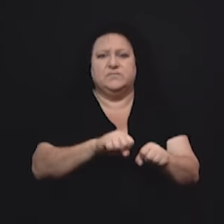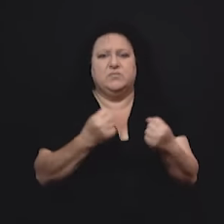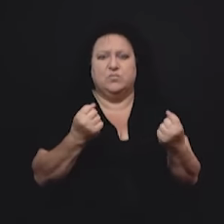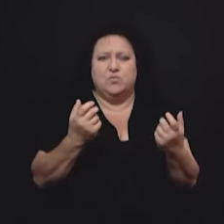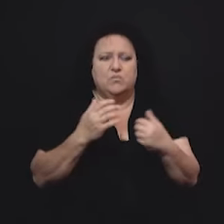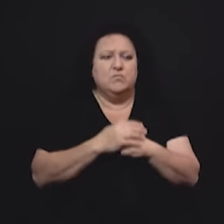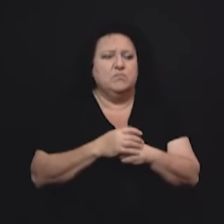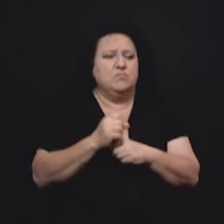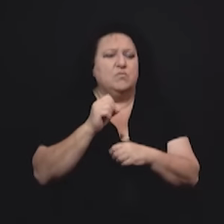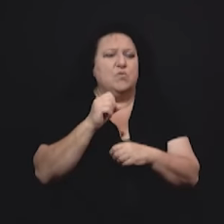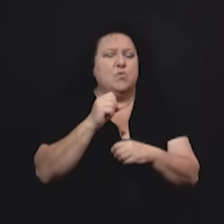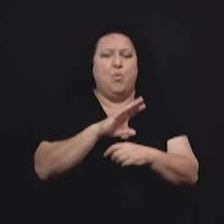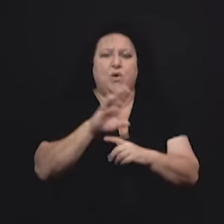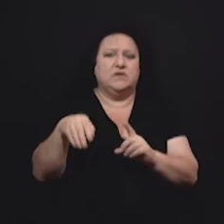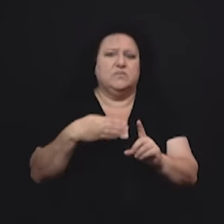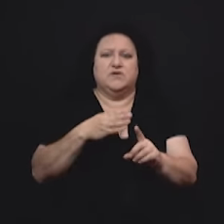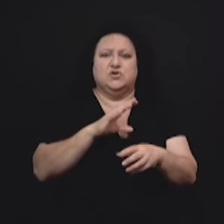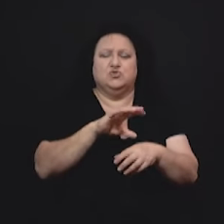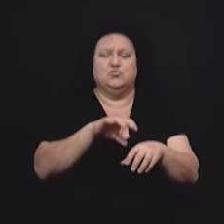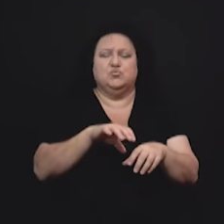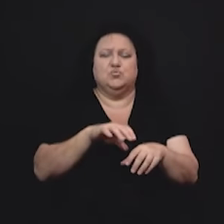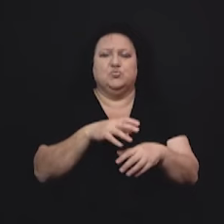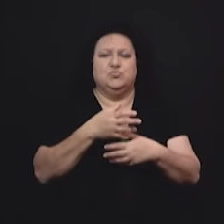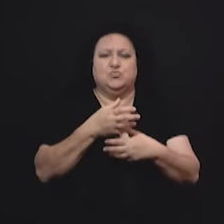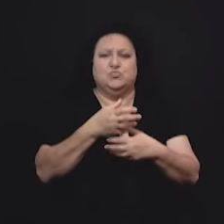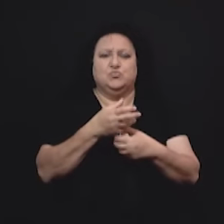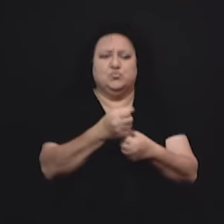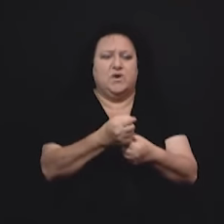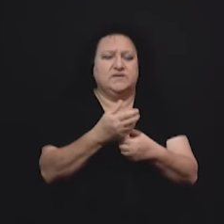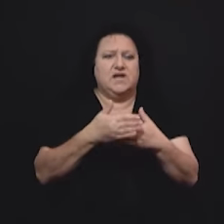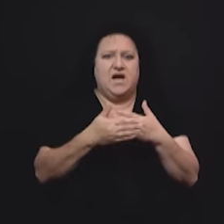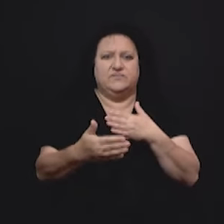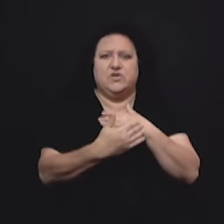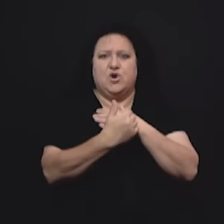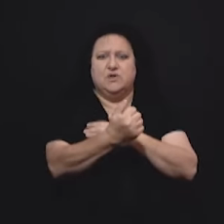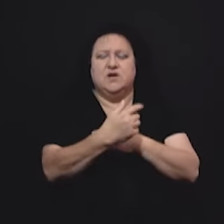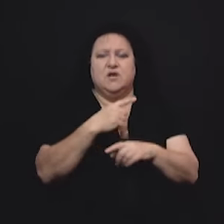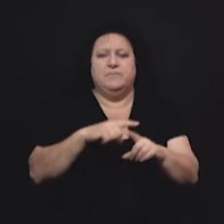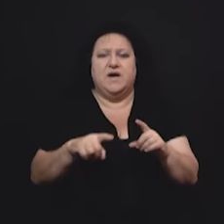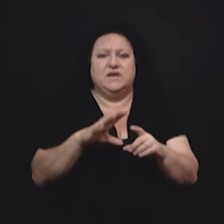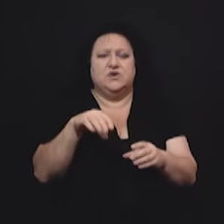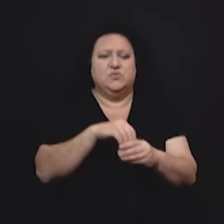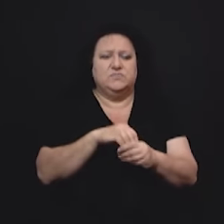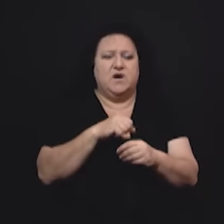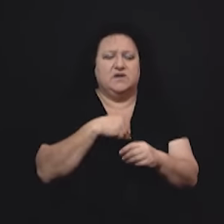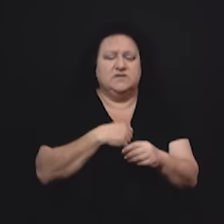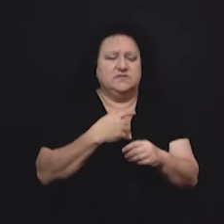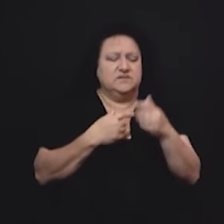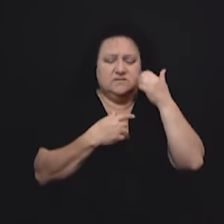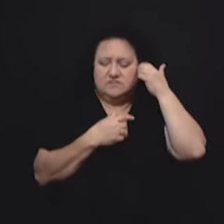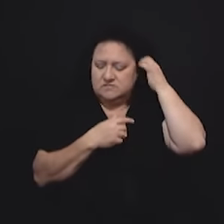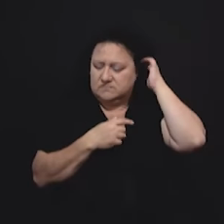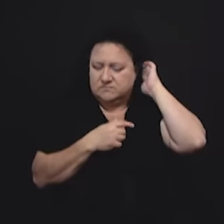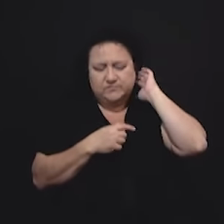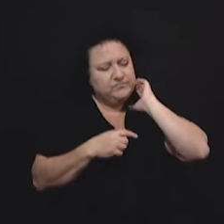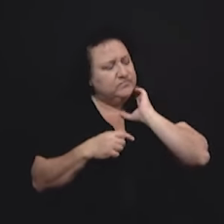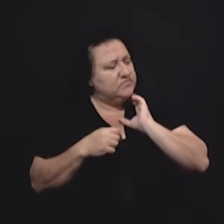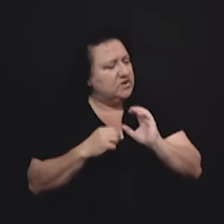upon. When this was over, it was their custom to depart and to assemble again to partake of food,